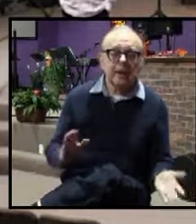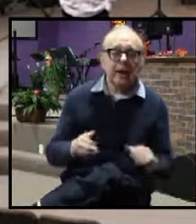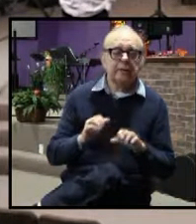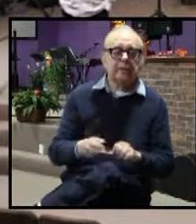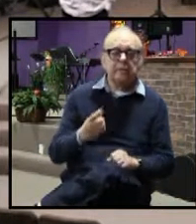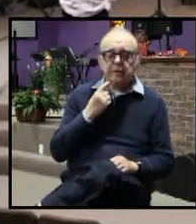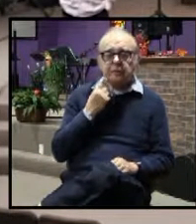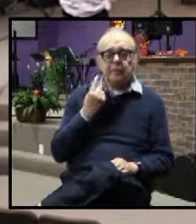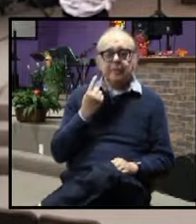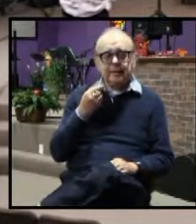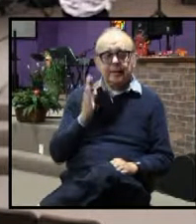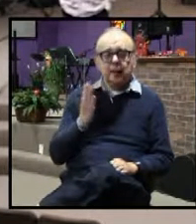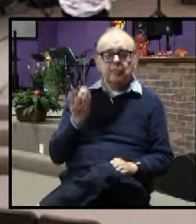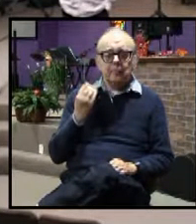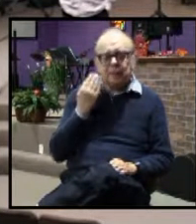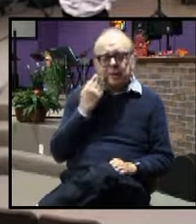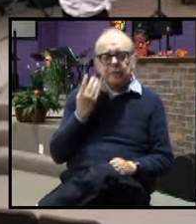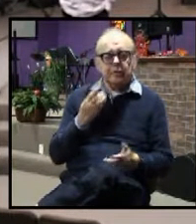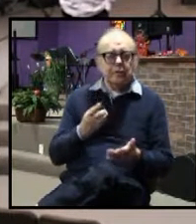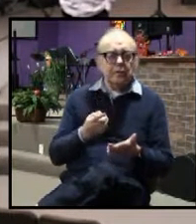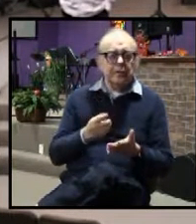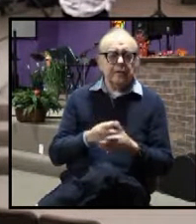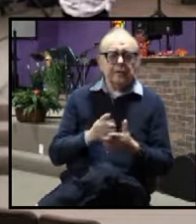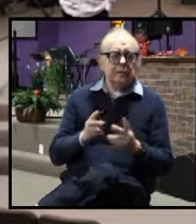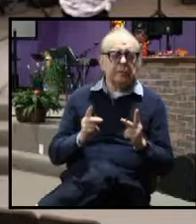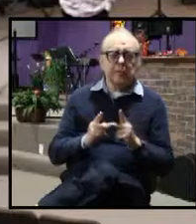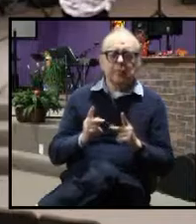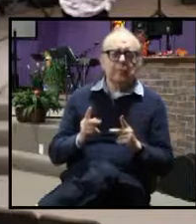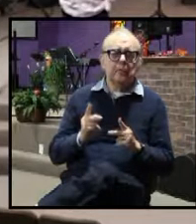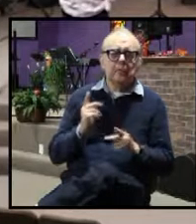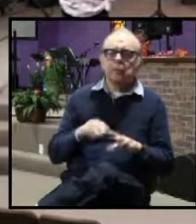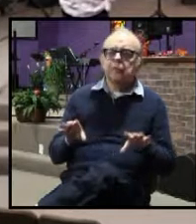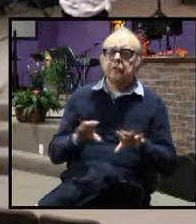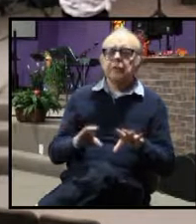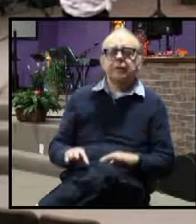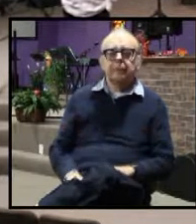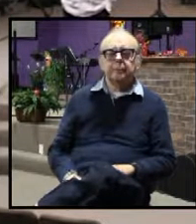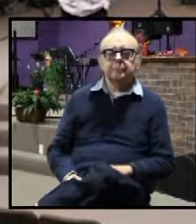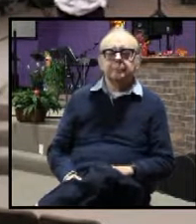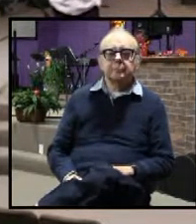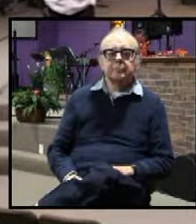How can you disappoint him when he already knew what you were going to do in the first place?